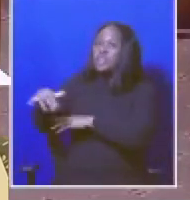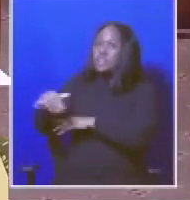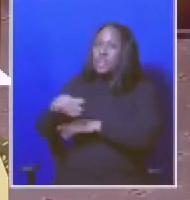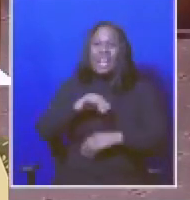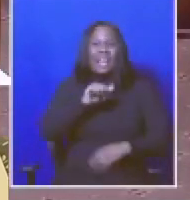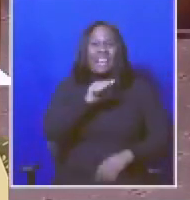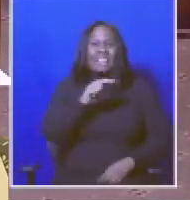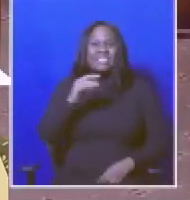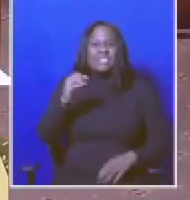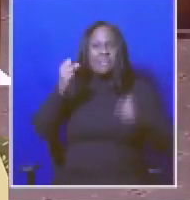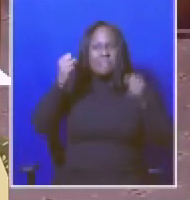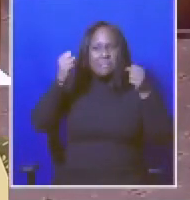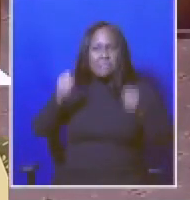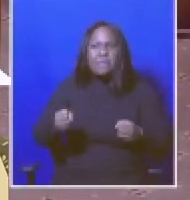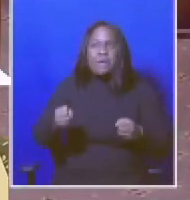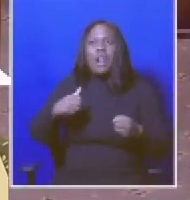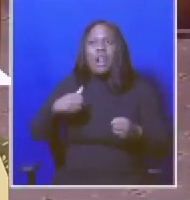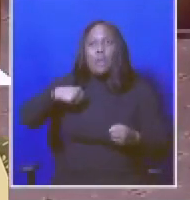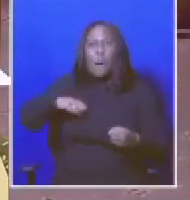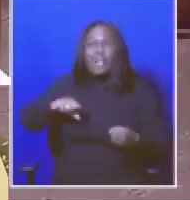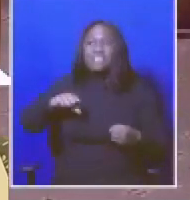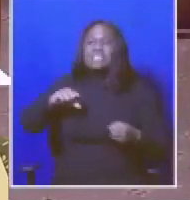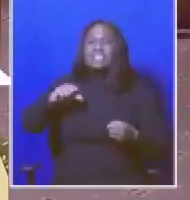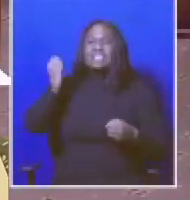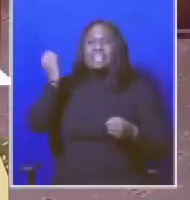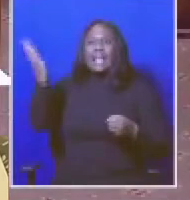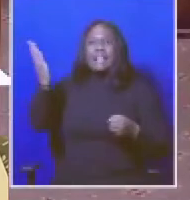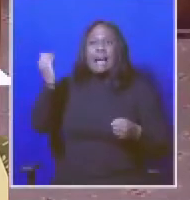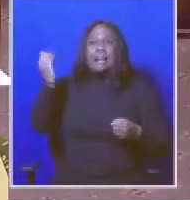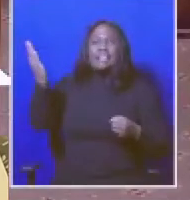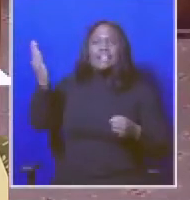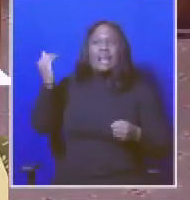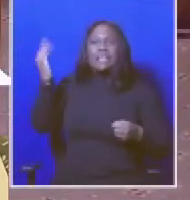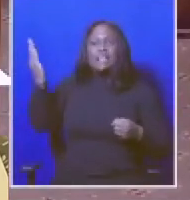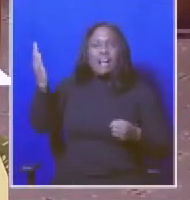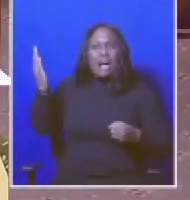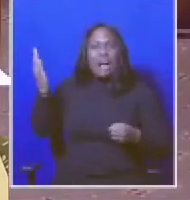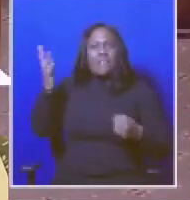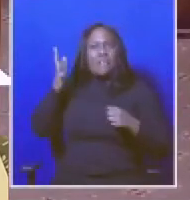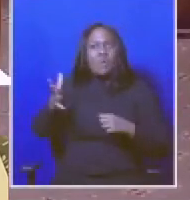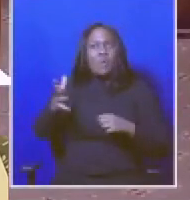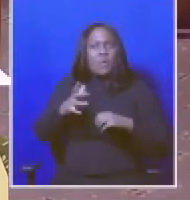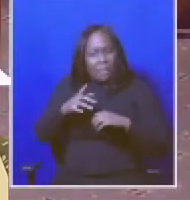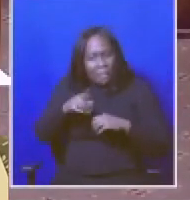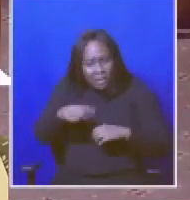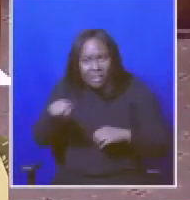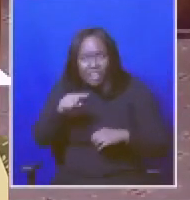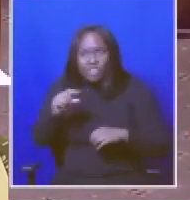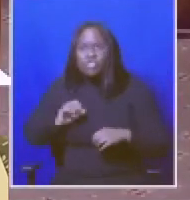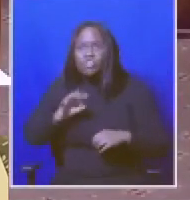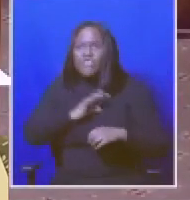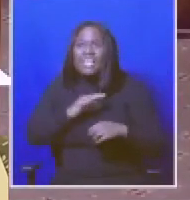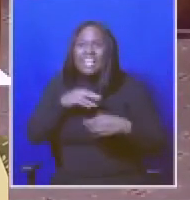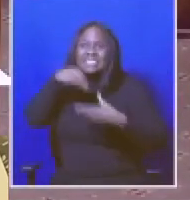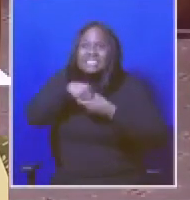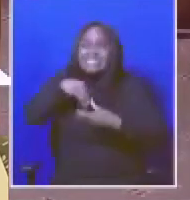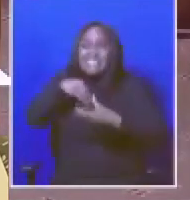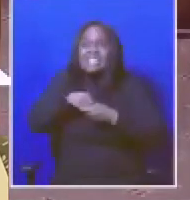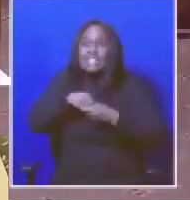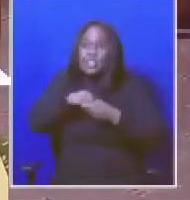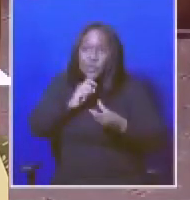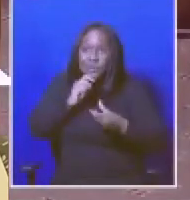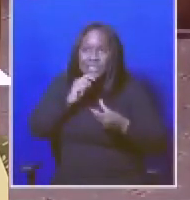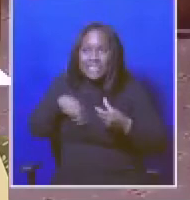so desperately to do tenders and not do away with tenders and insource our people and put them